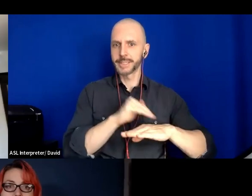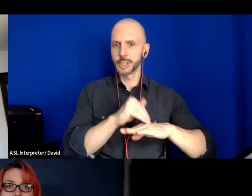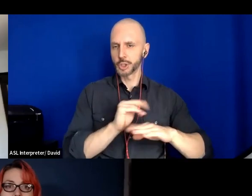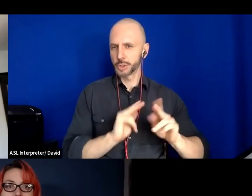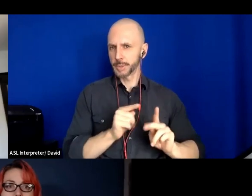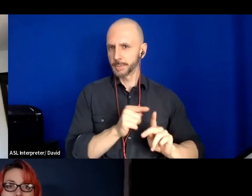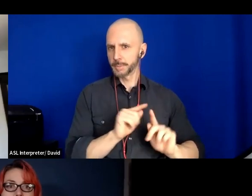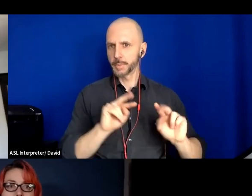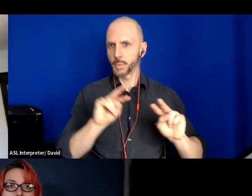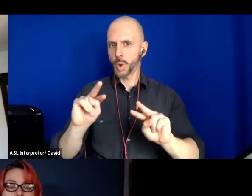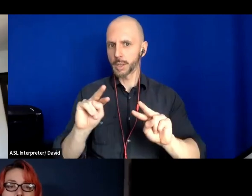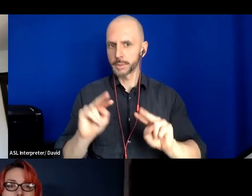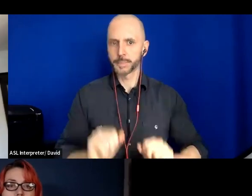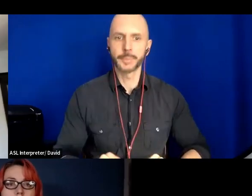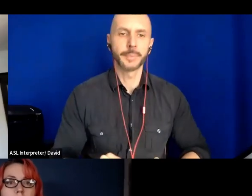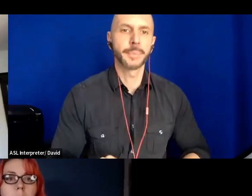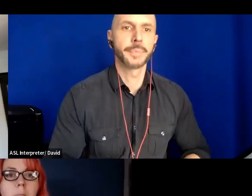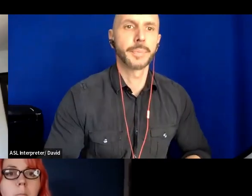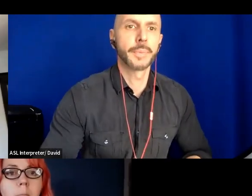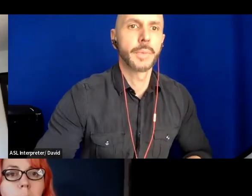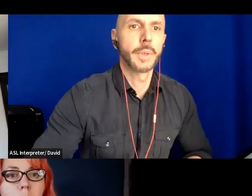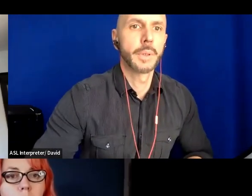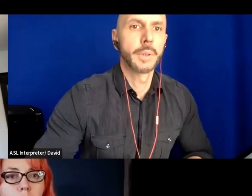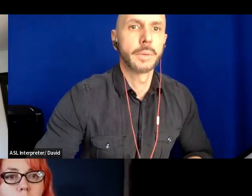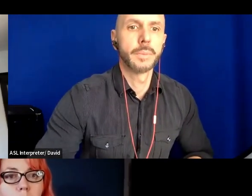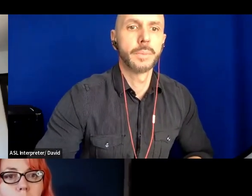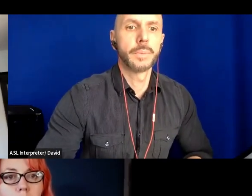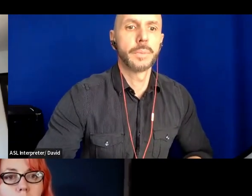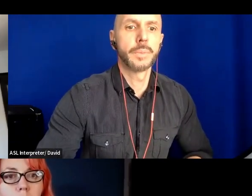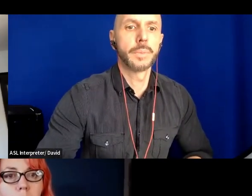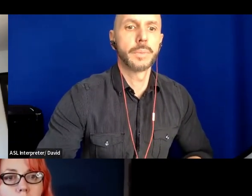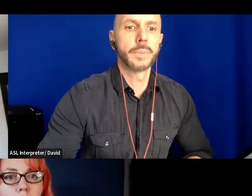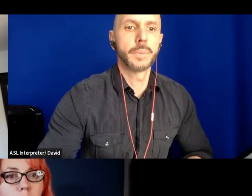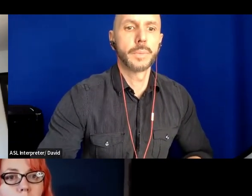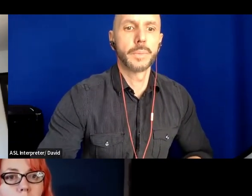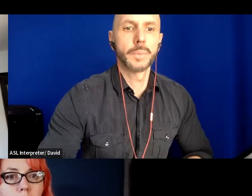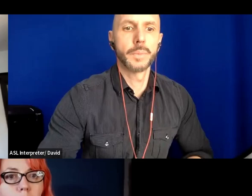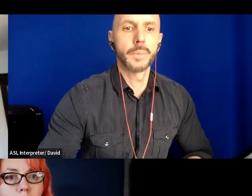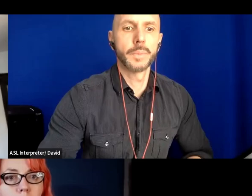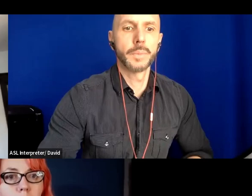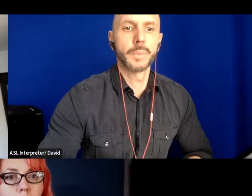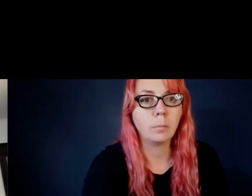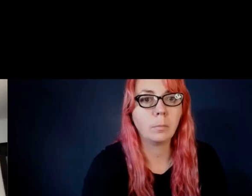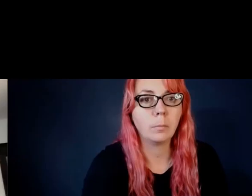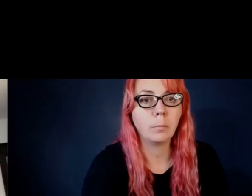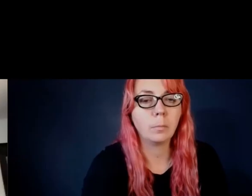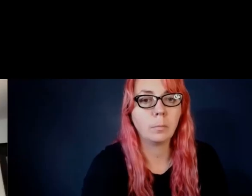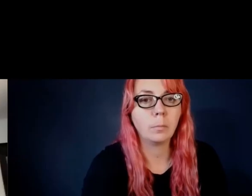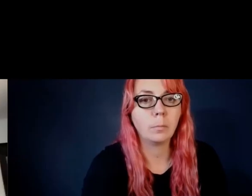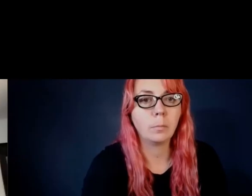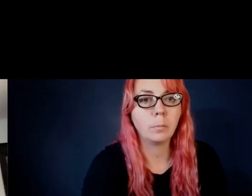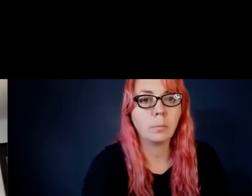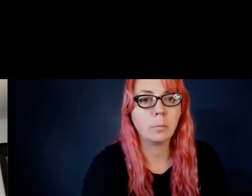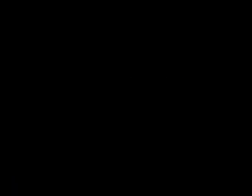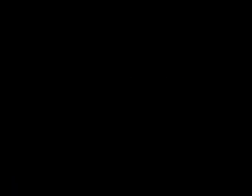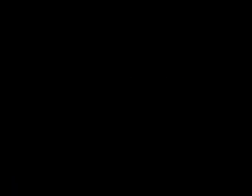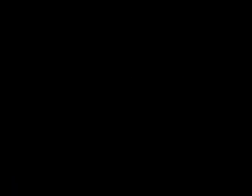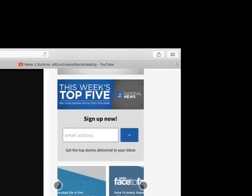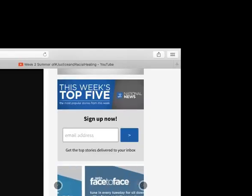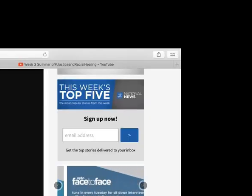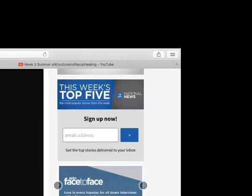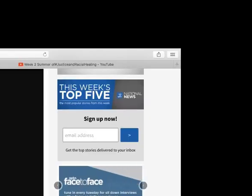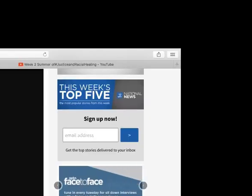going to stop share, go to the video, and then share again.